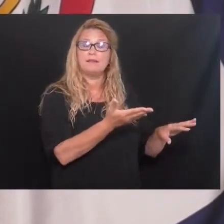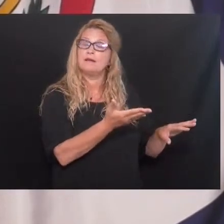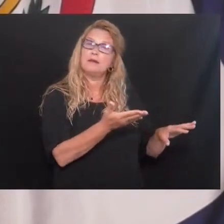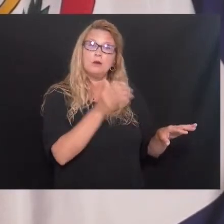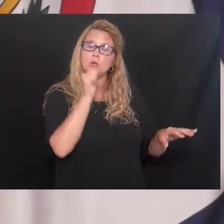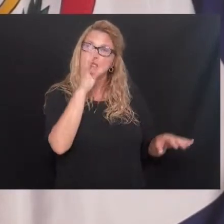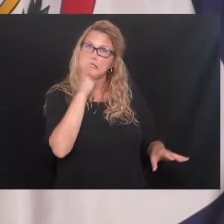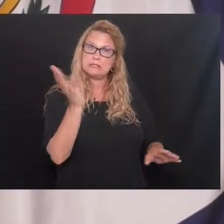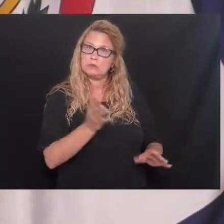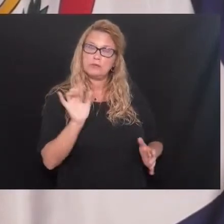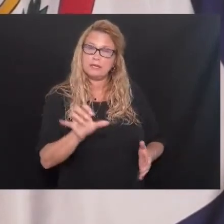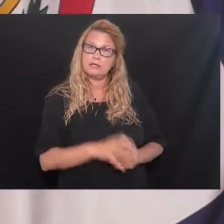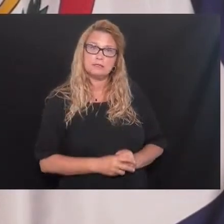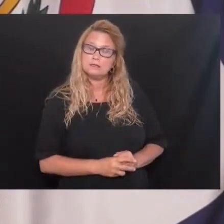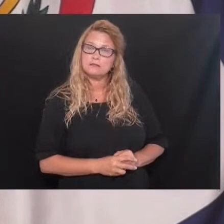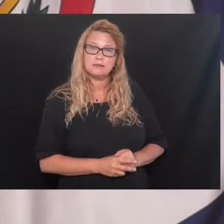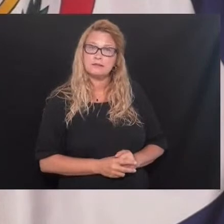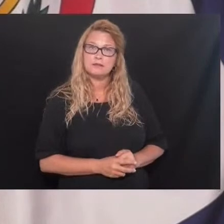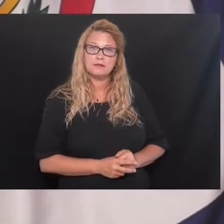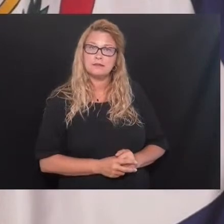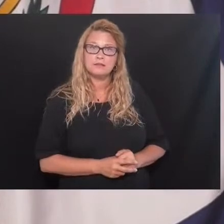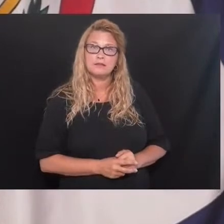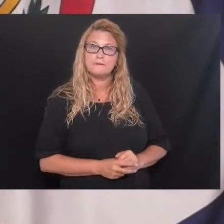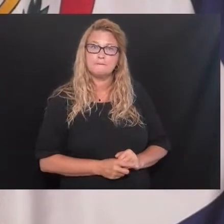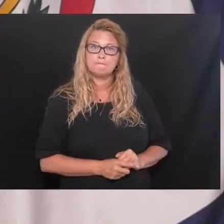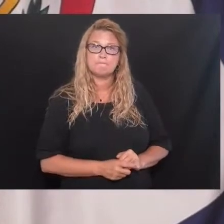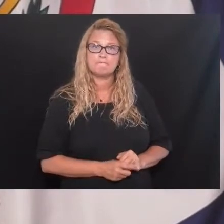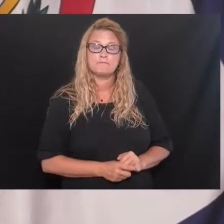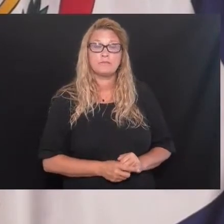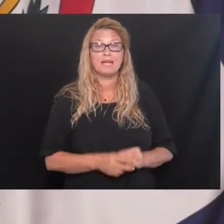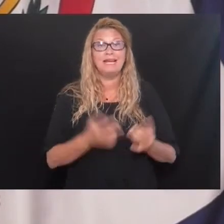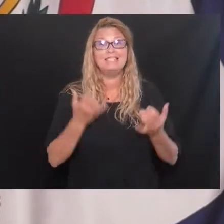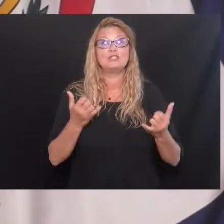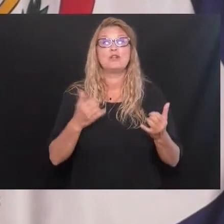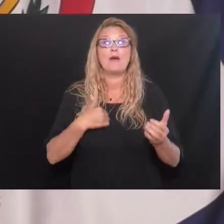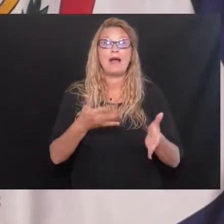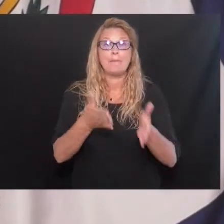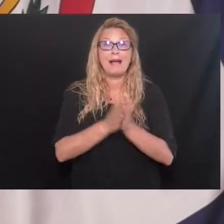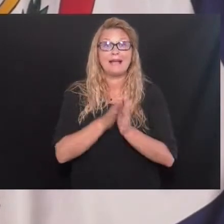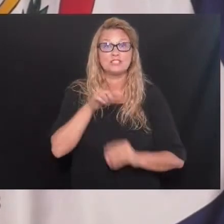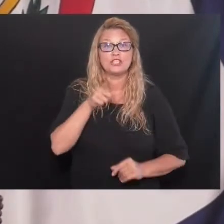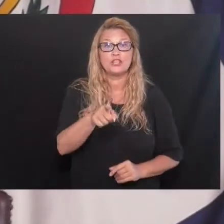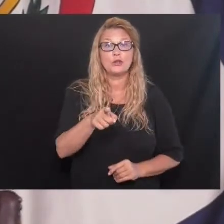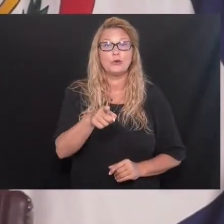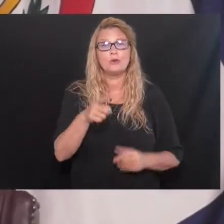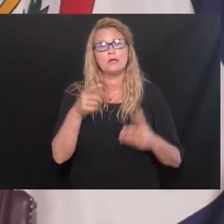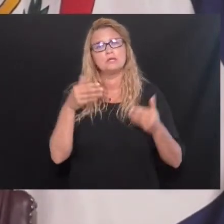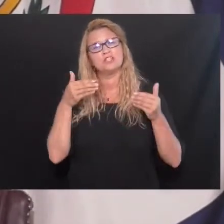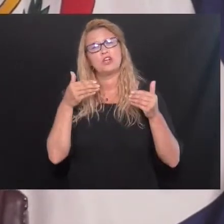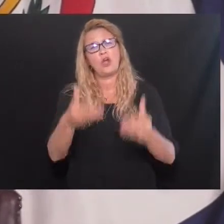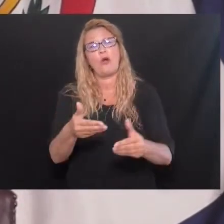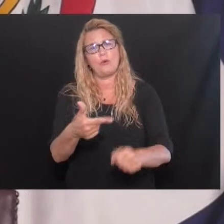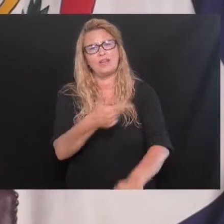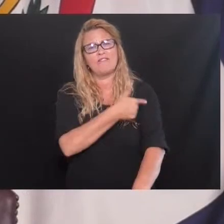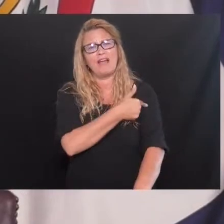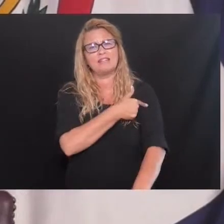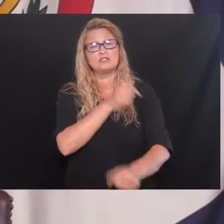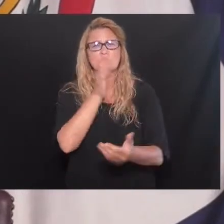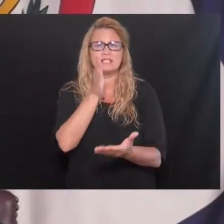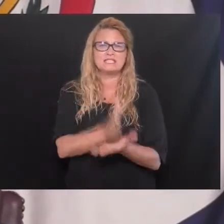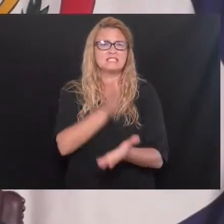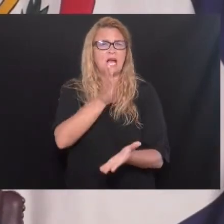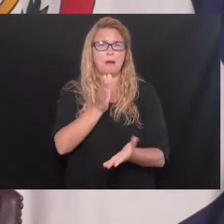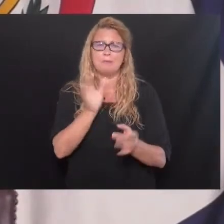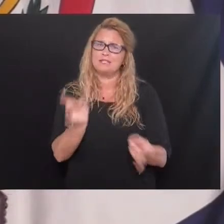vain? And the only thing in the world that I'm asking of you is to get vaccinated so we can stop this